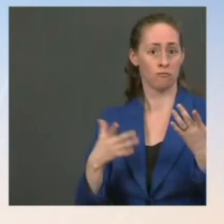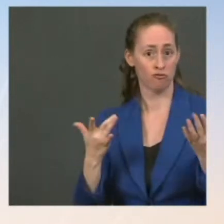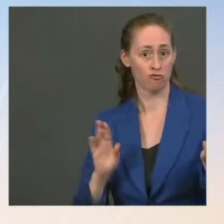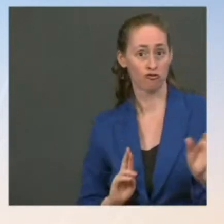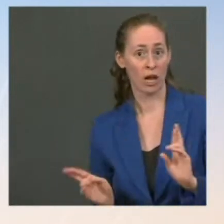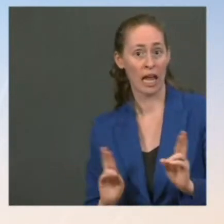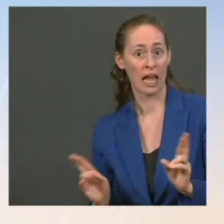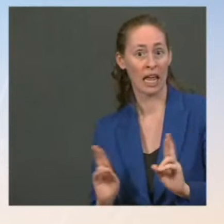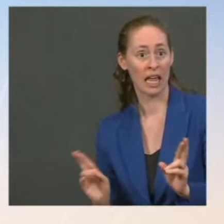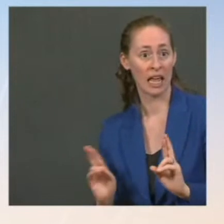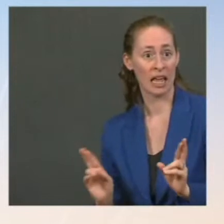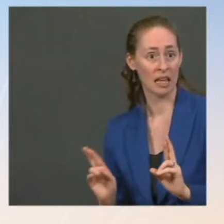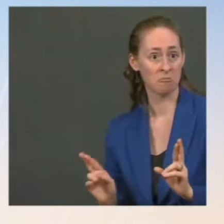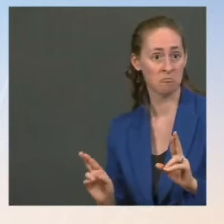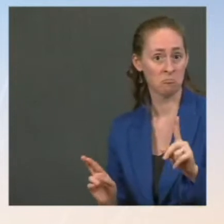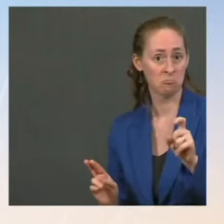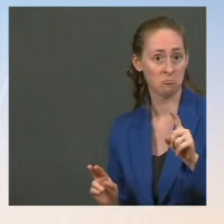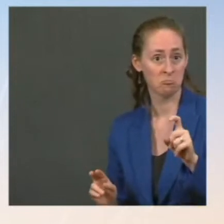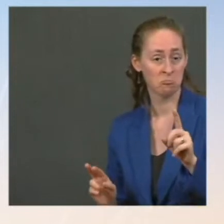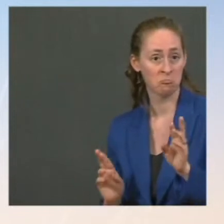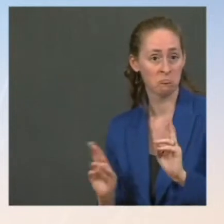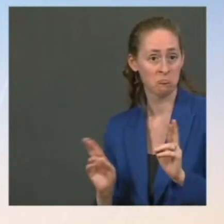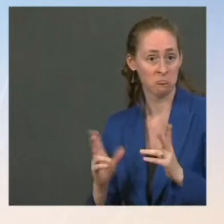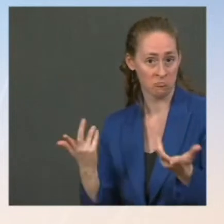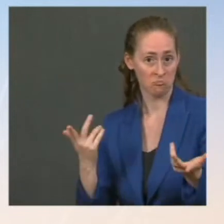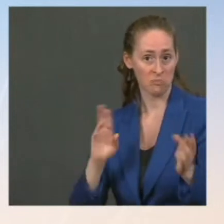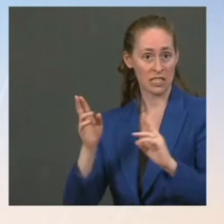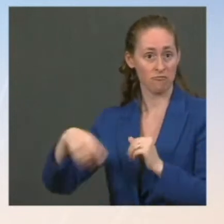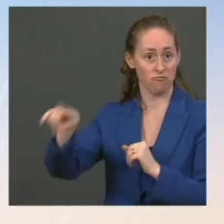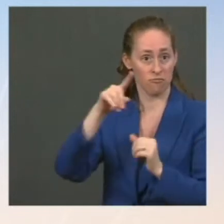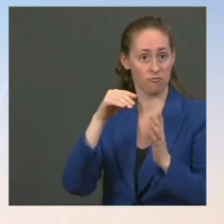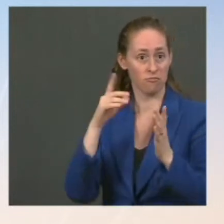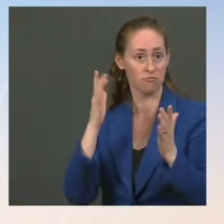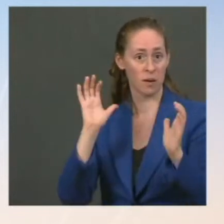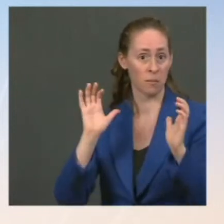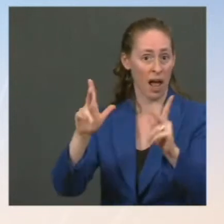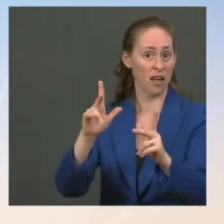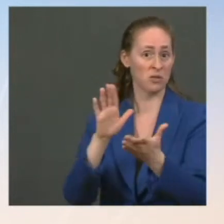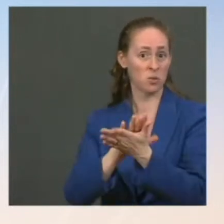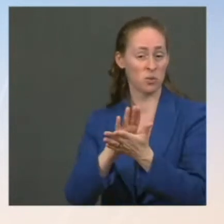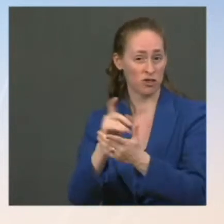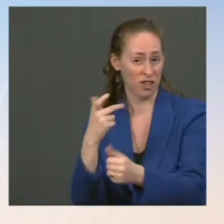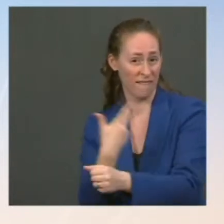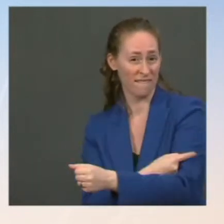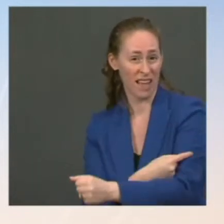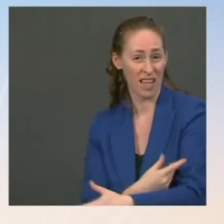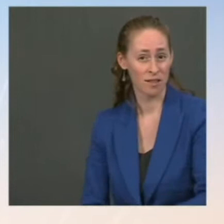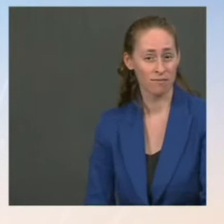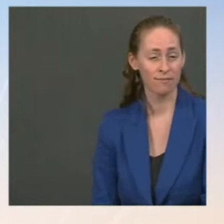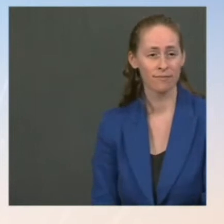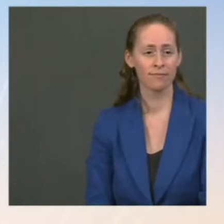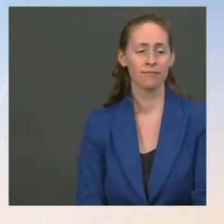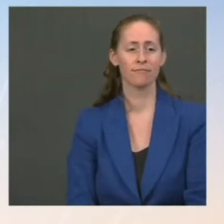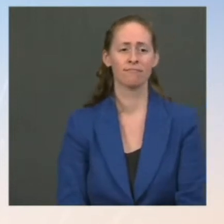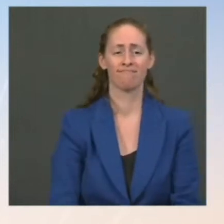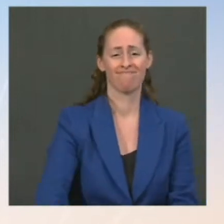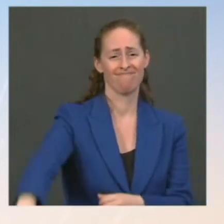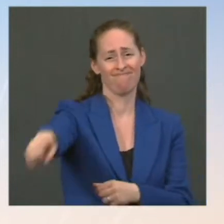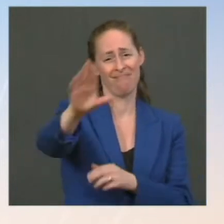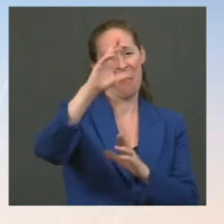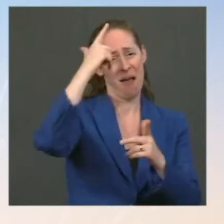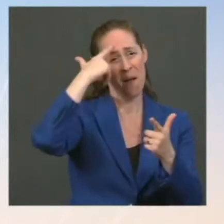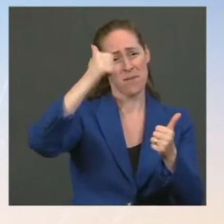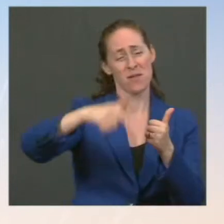the White House believe that all students should be vaccinated before they go to school? Well, we've always felt it would be up to local and district